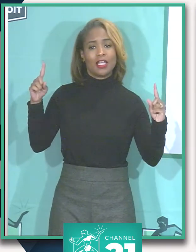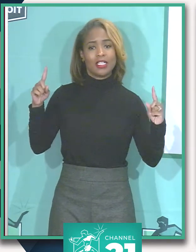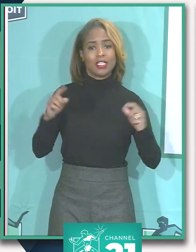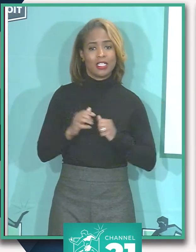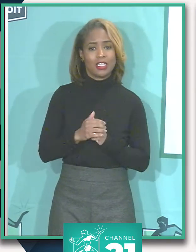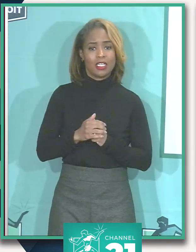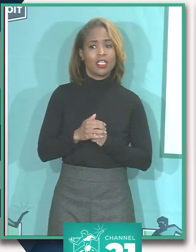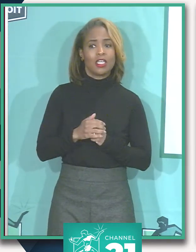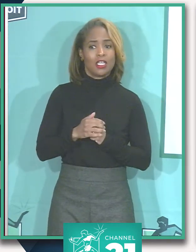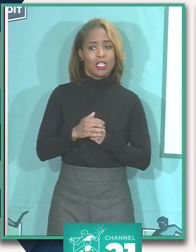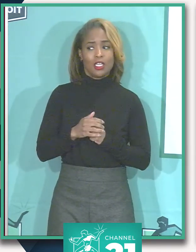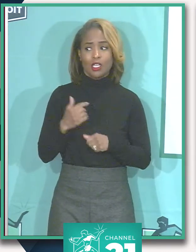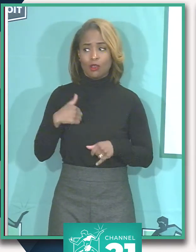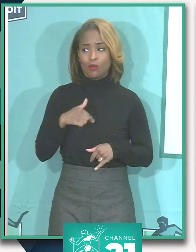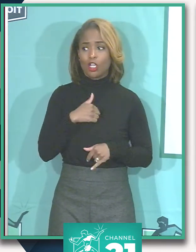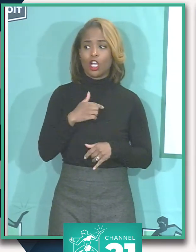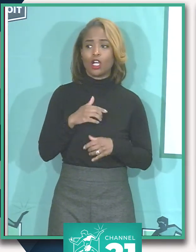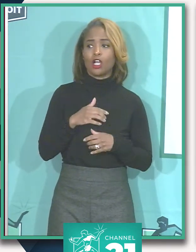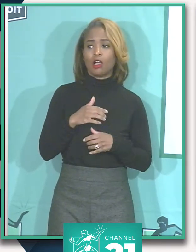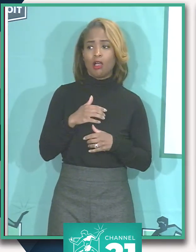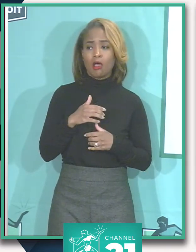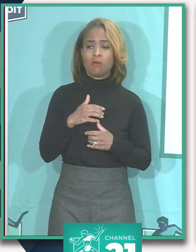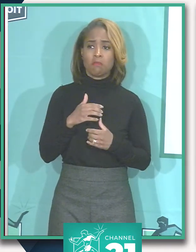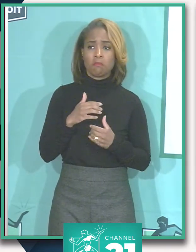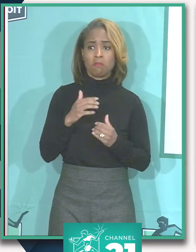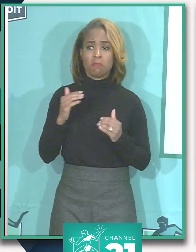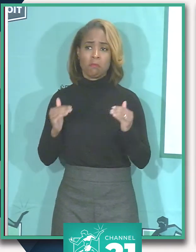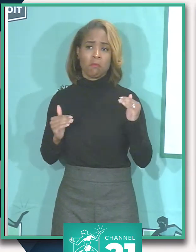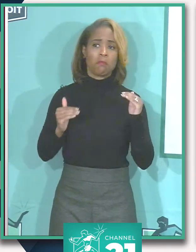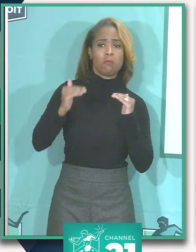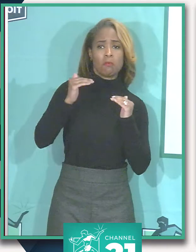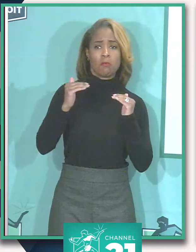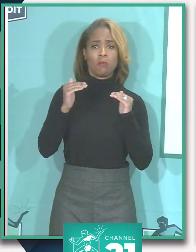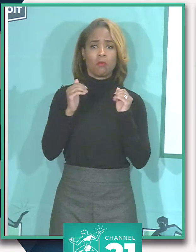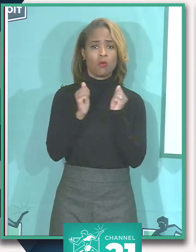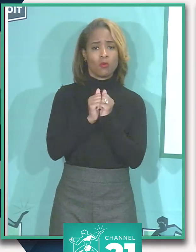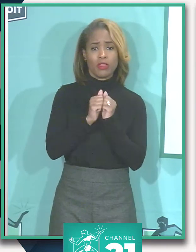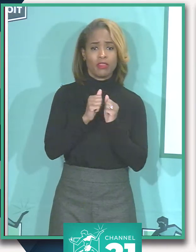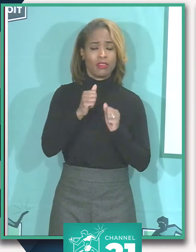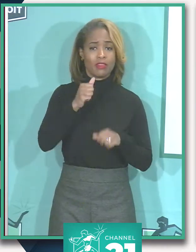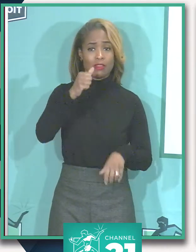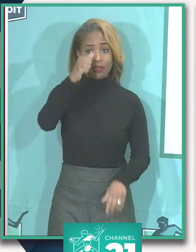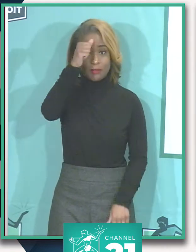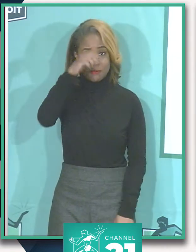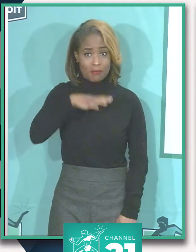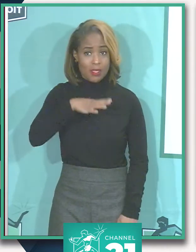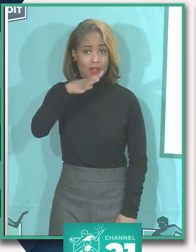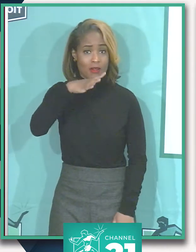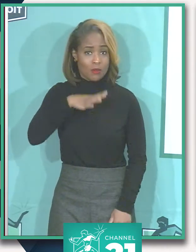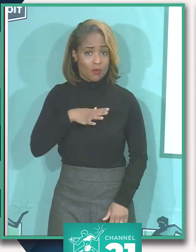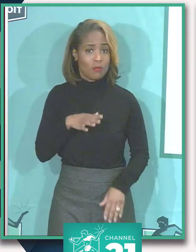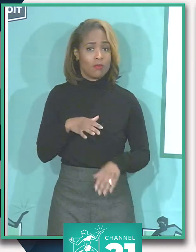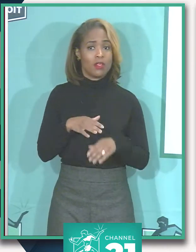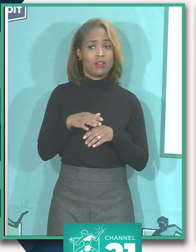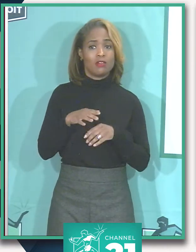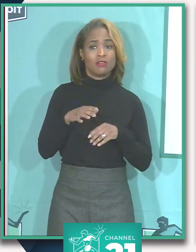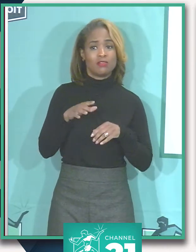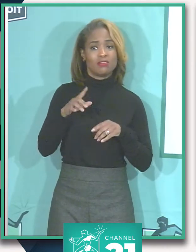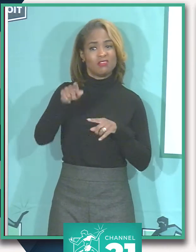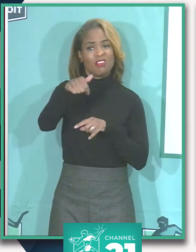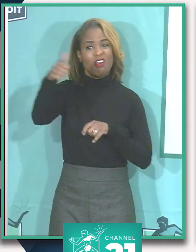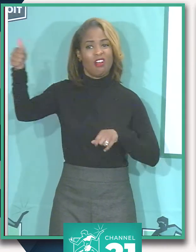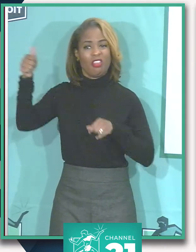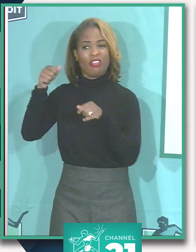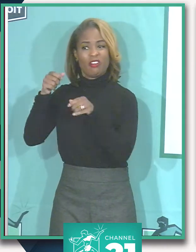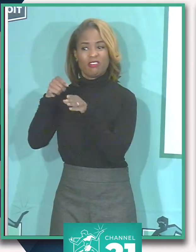brought somewhere up to where we think we should be, with the men and women in the region. So, having